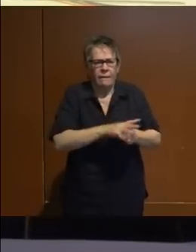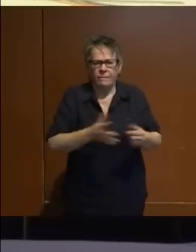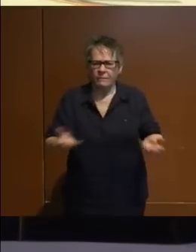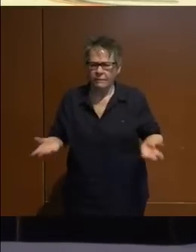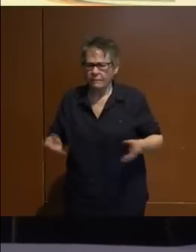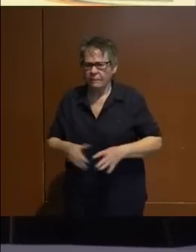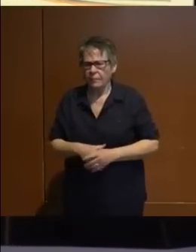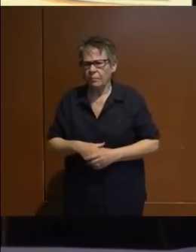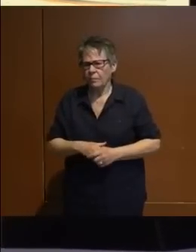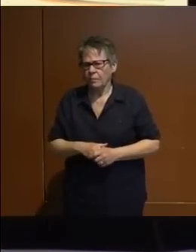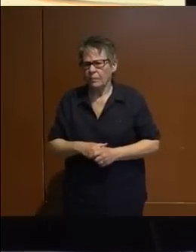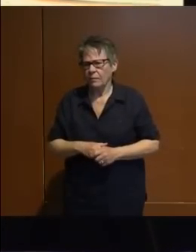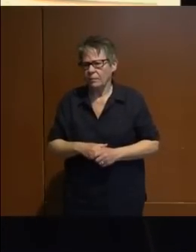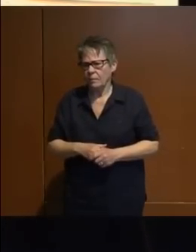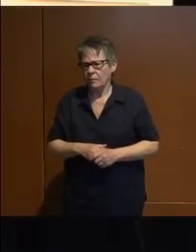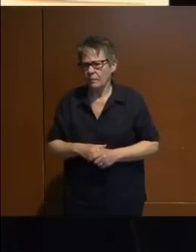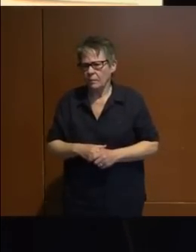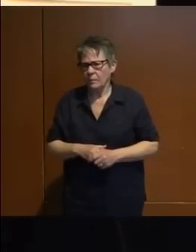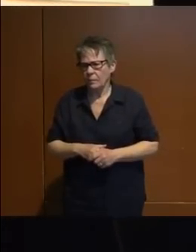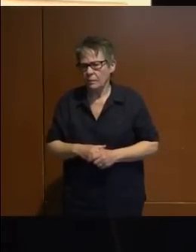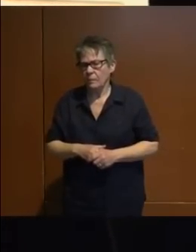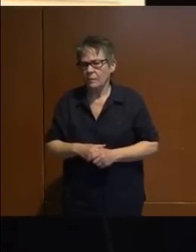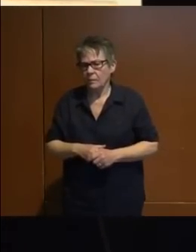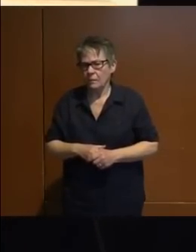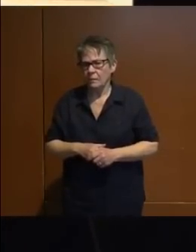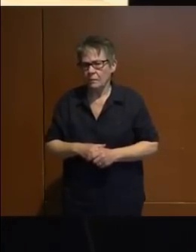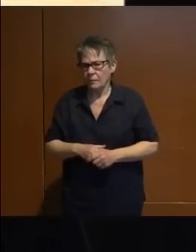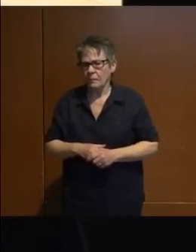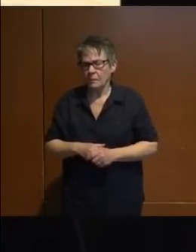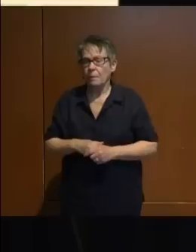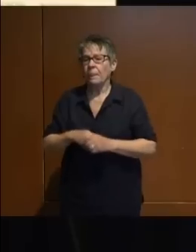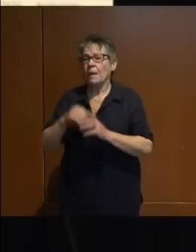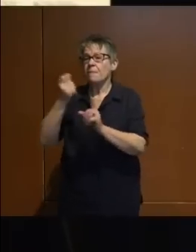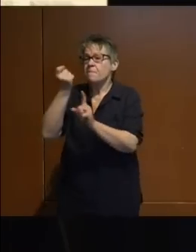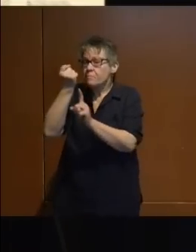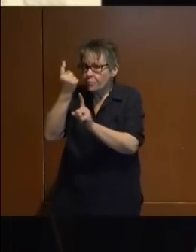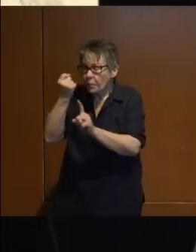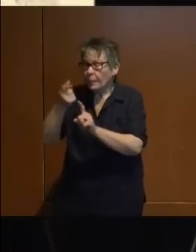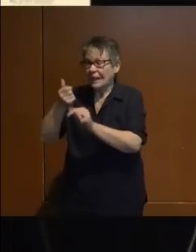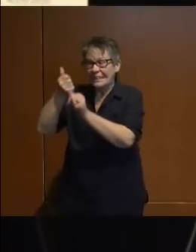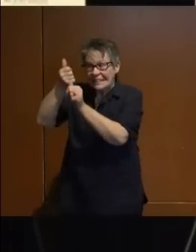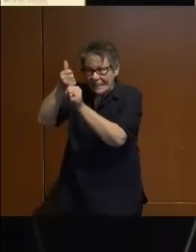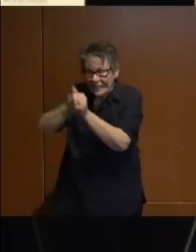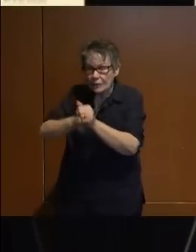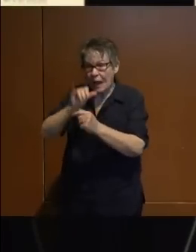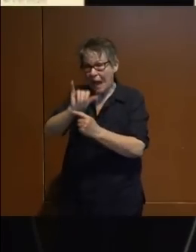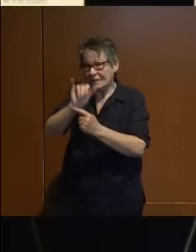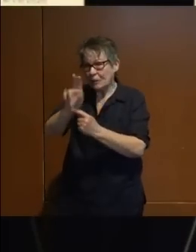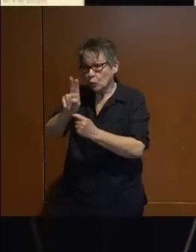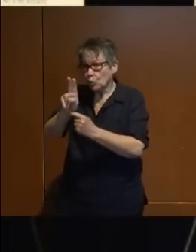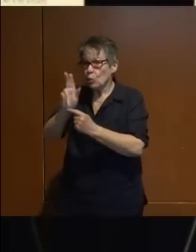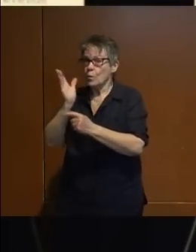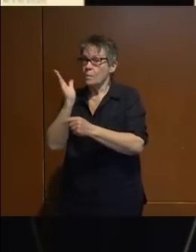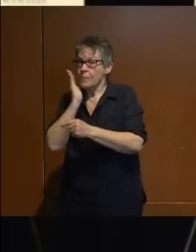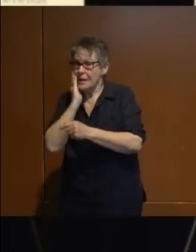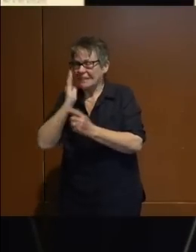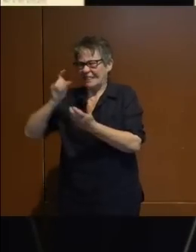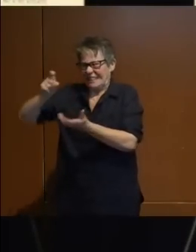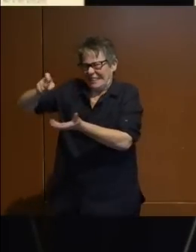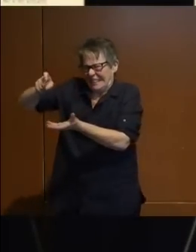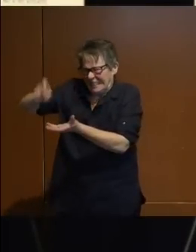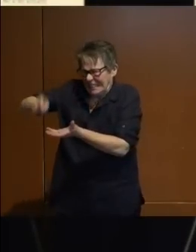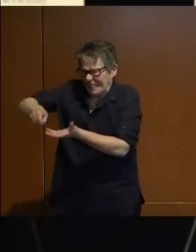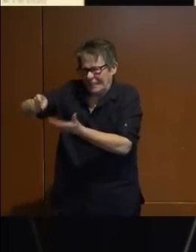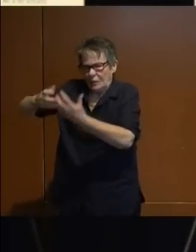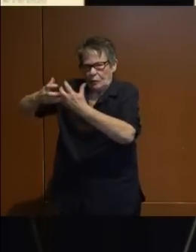critical care bed to have a vent. If that does not occur, then you go to co-venting. Apparently the